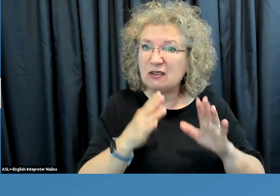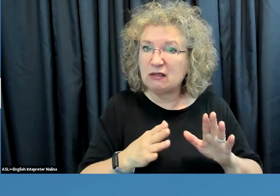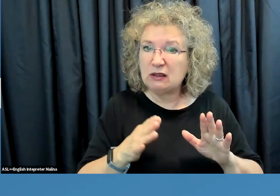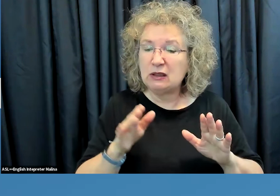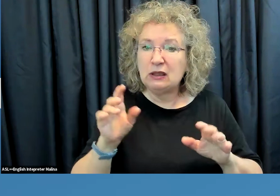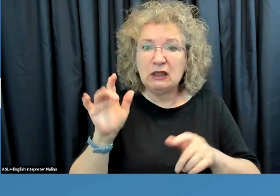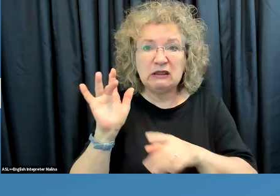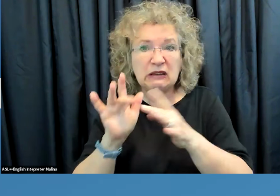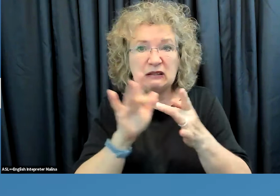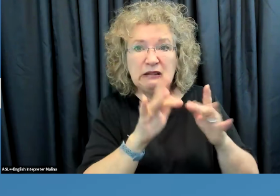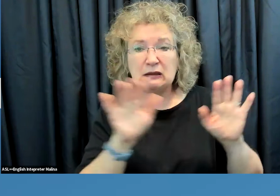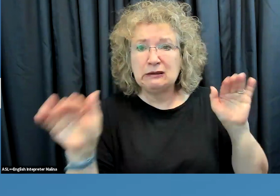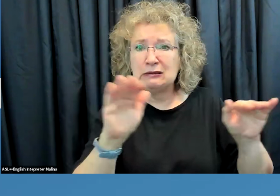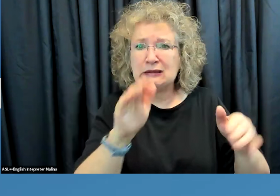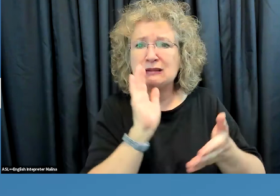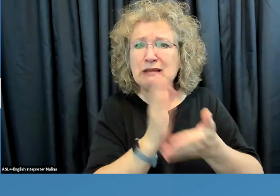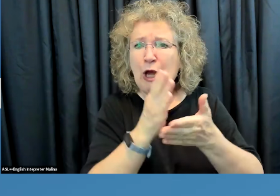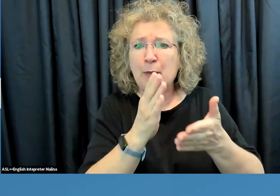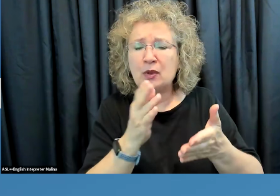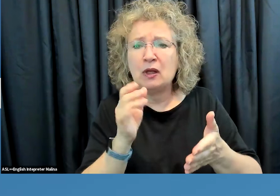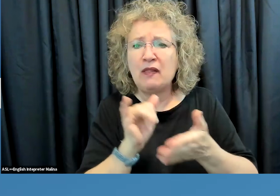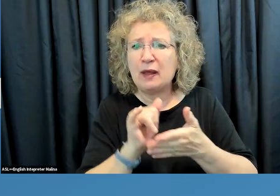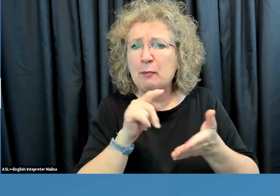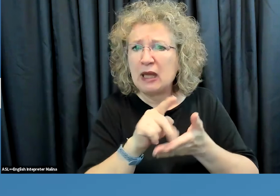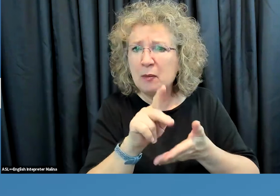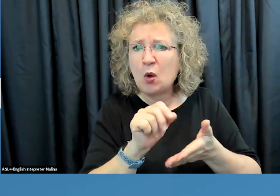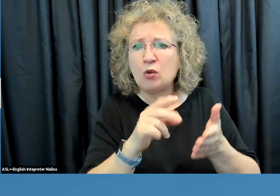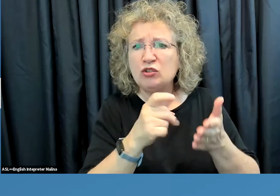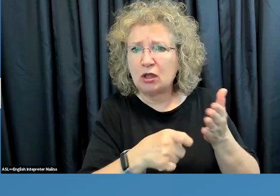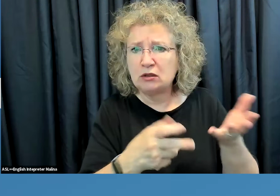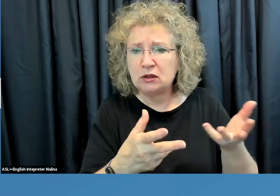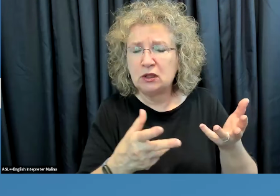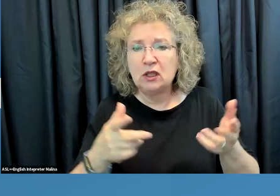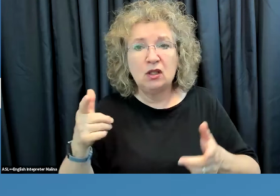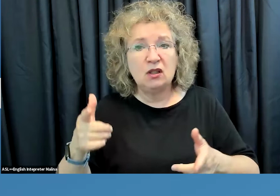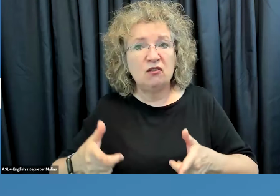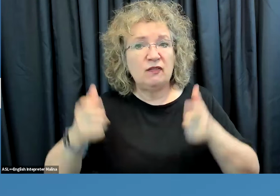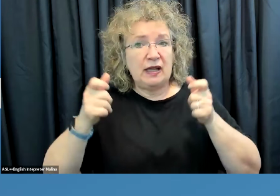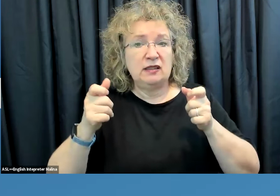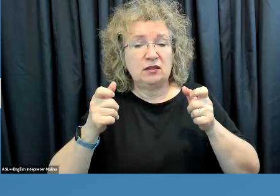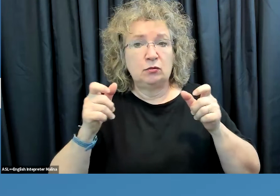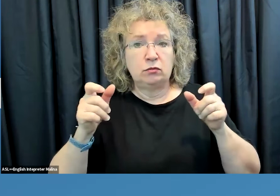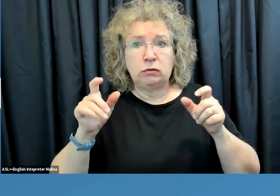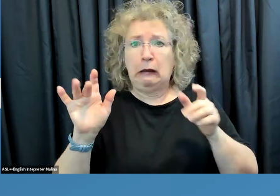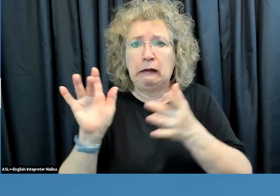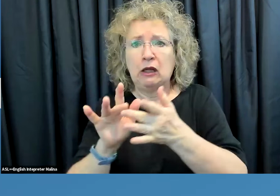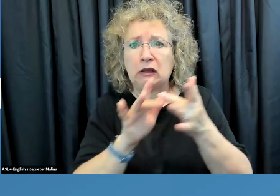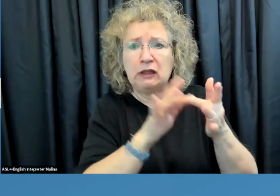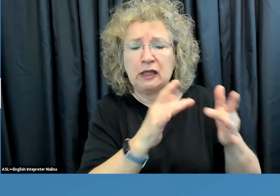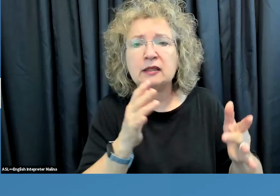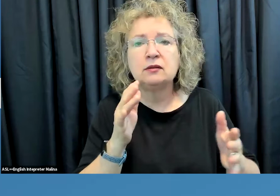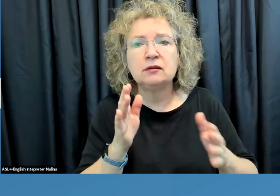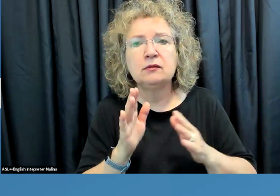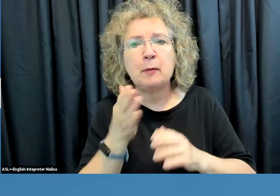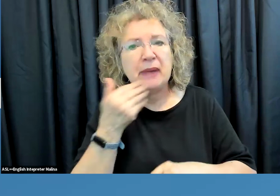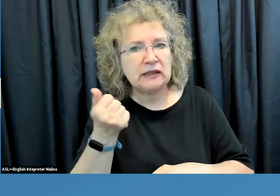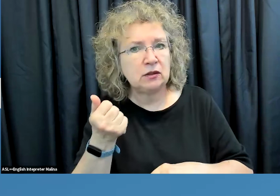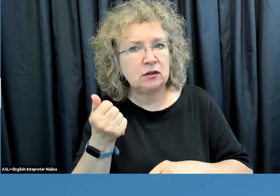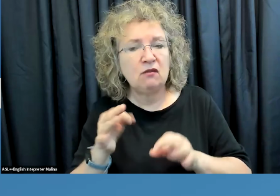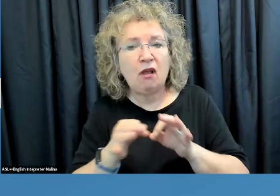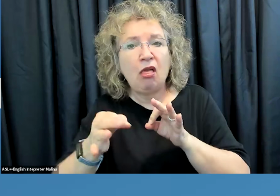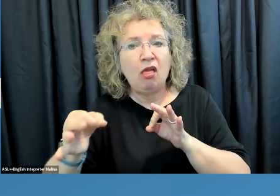the charge or payment. And the quicker you act to stop transactions, the better.